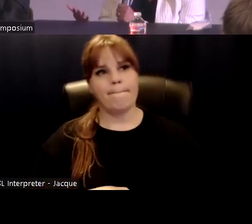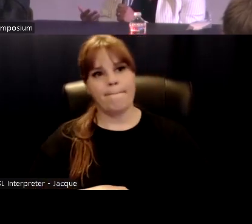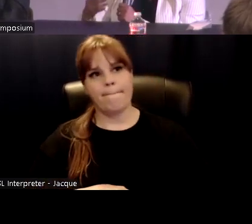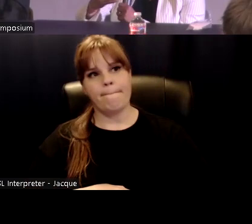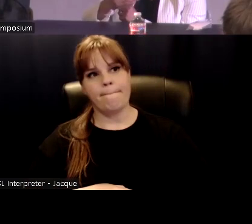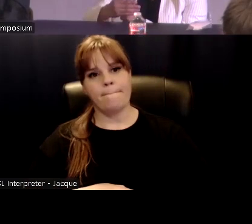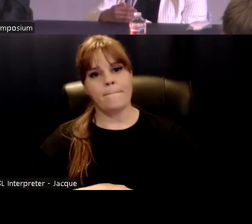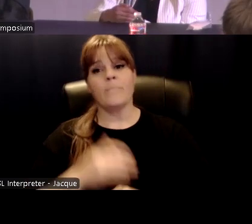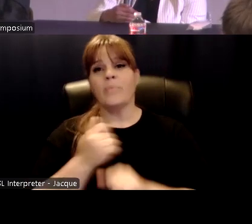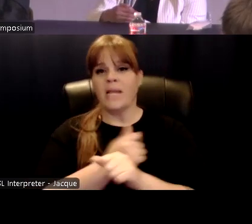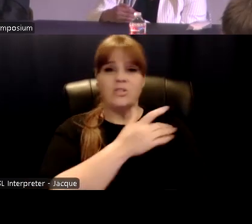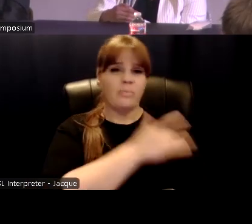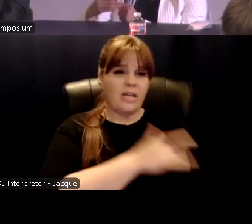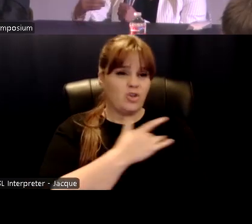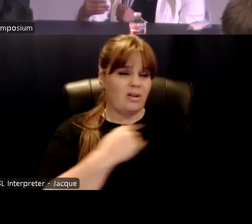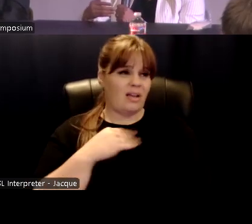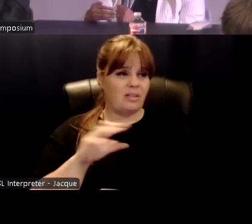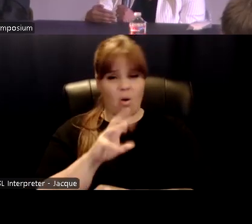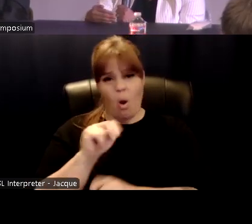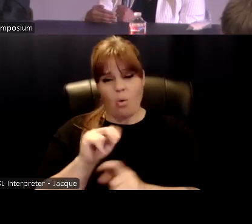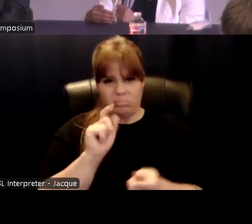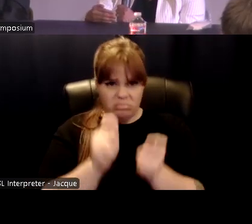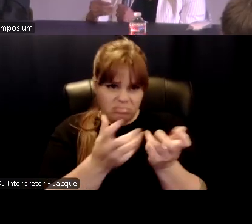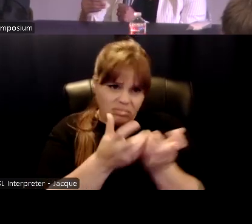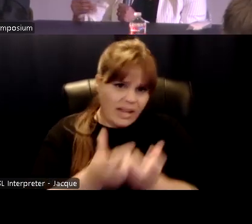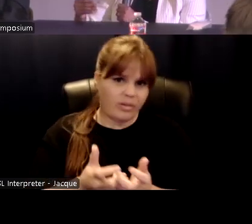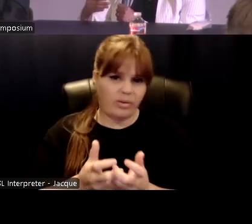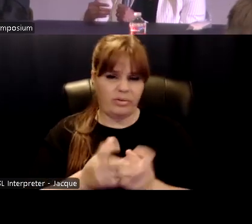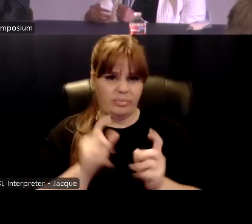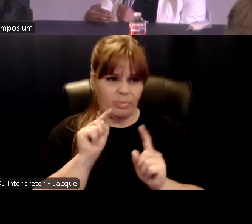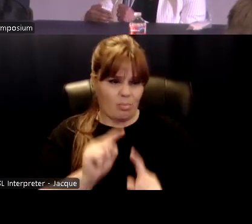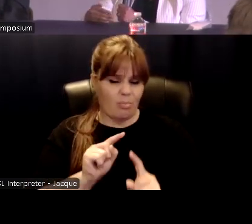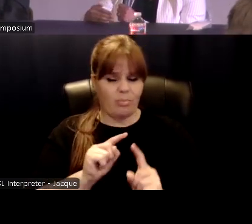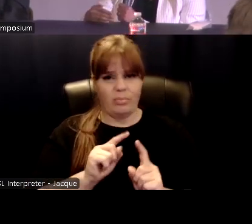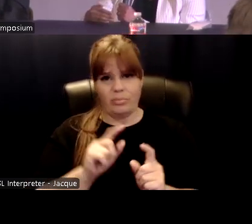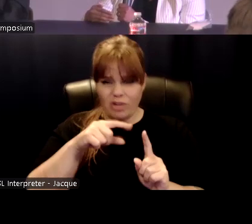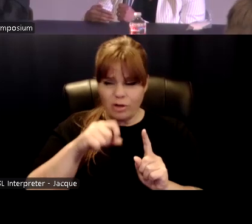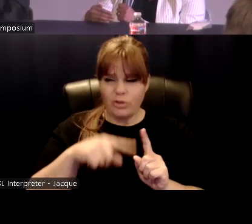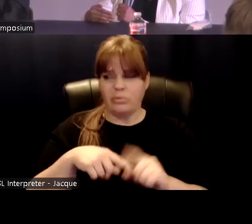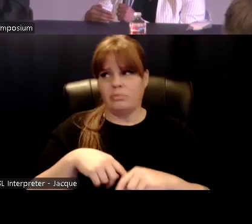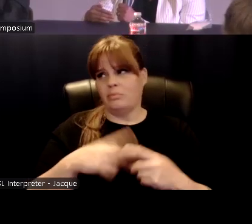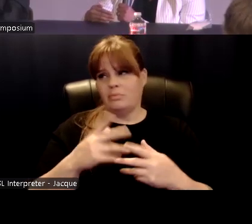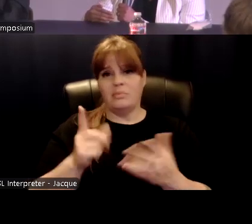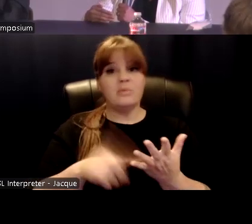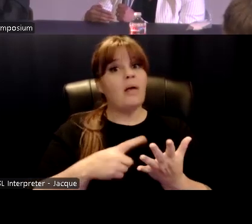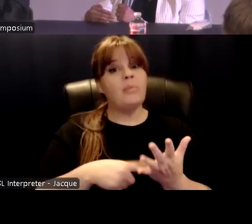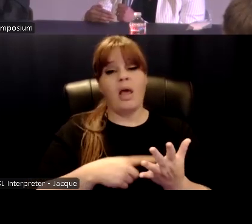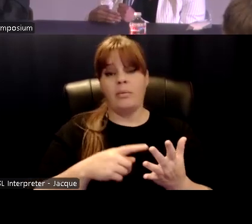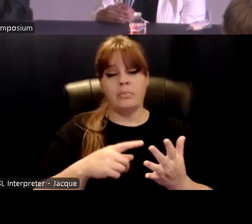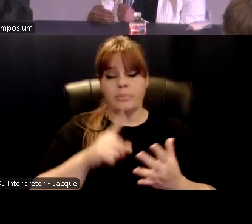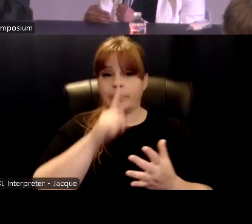tailored approach. They have their own starting point, they have their own triggers, and then sometimes they have unexplained